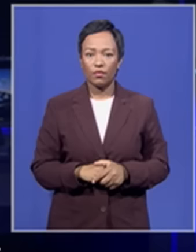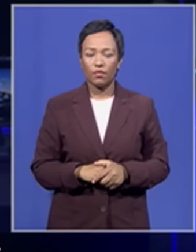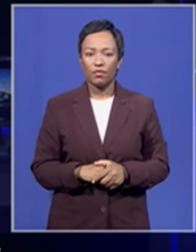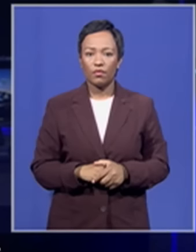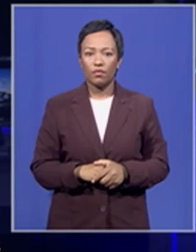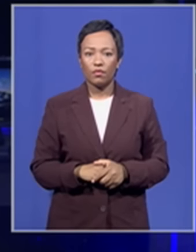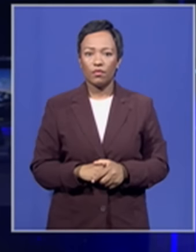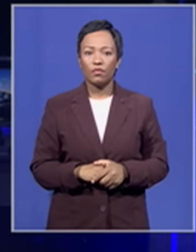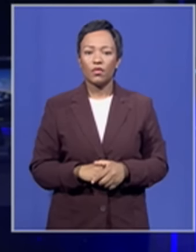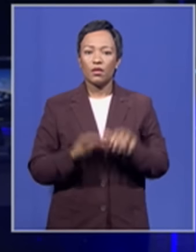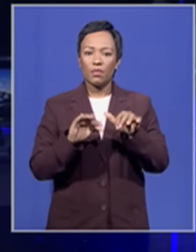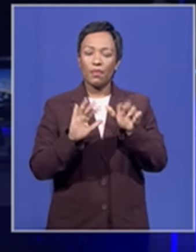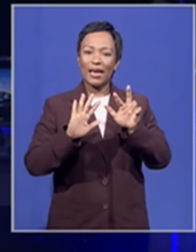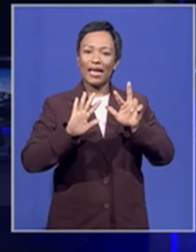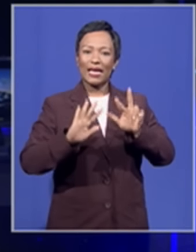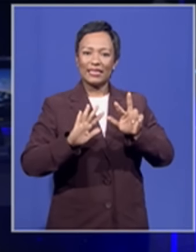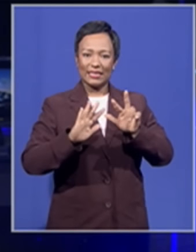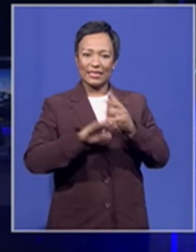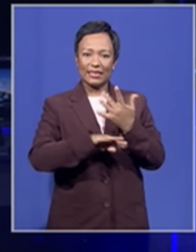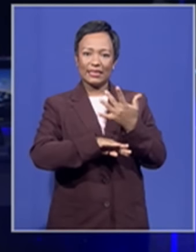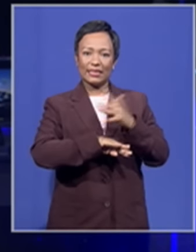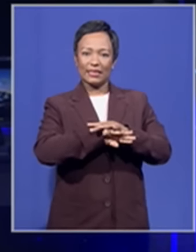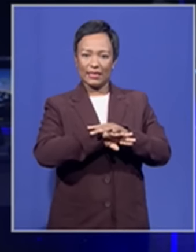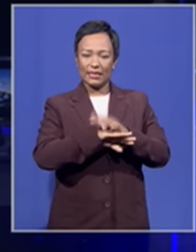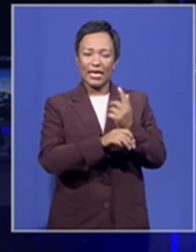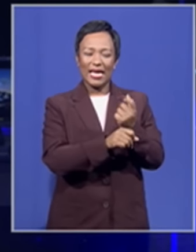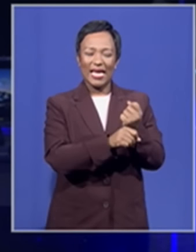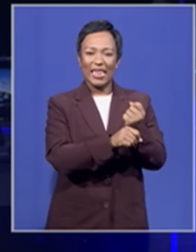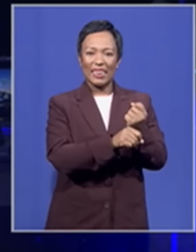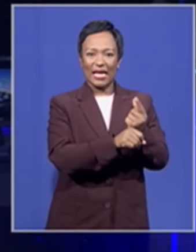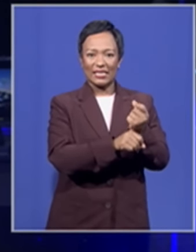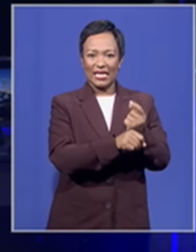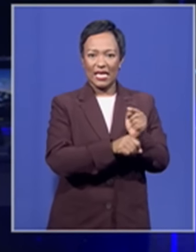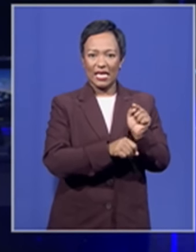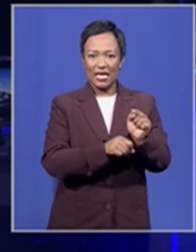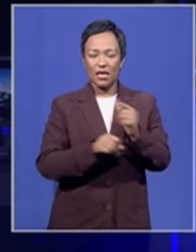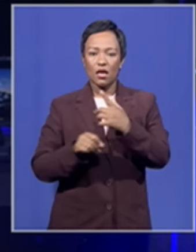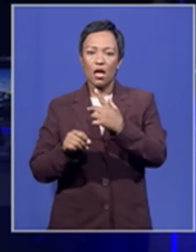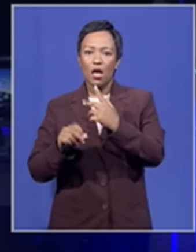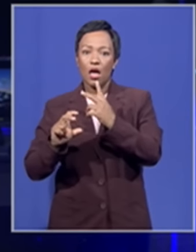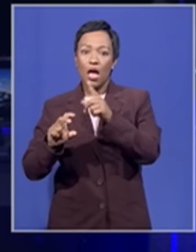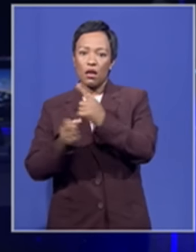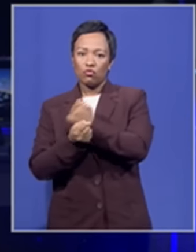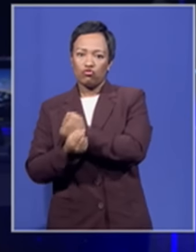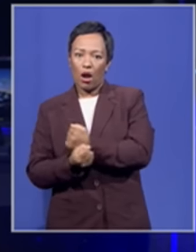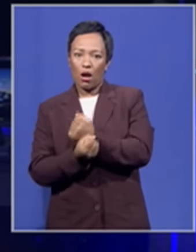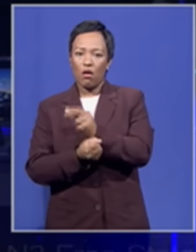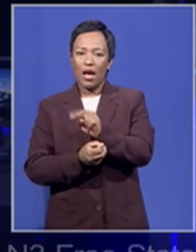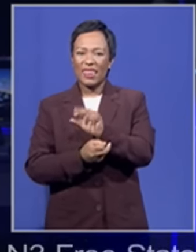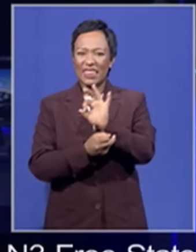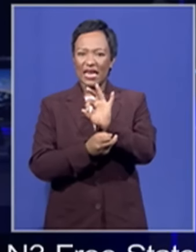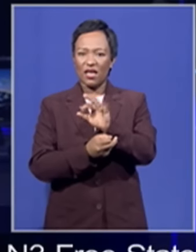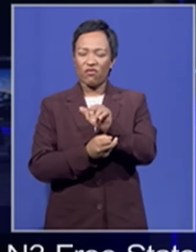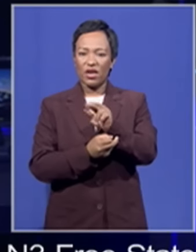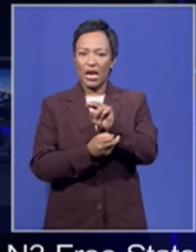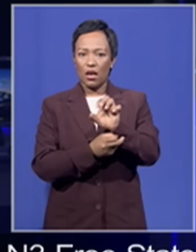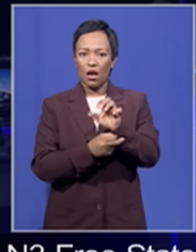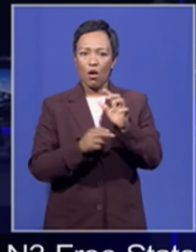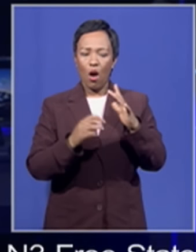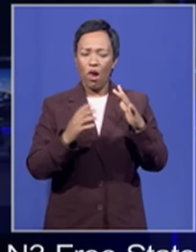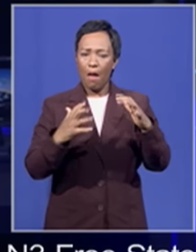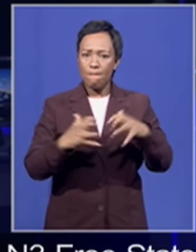Batho ba robedi ba hlokahetse kotsing ya tekesi le lori mmileng wa N3 dipakeng tsa lekgalo la Van Rieenen le Montrose provinseng ya